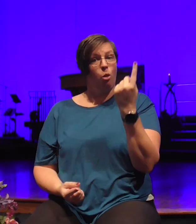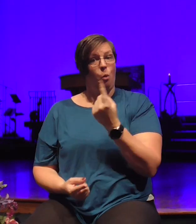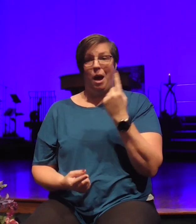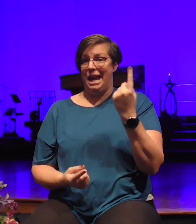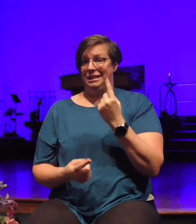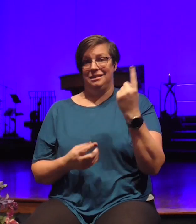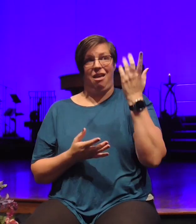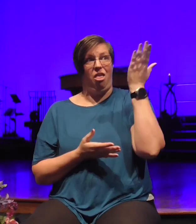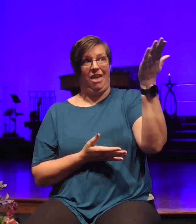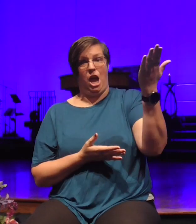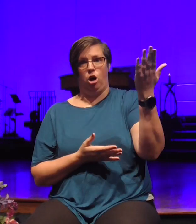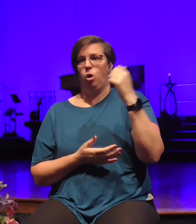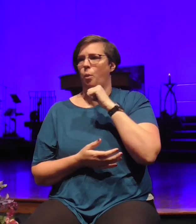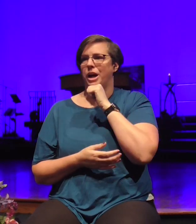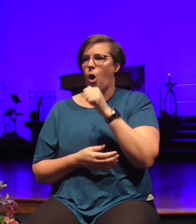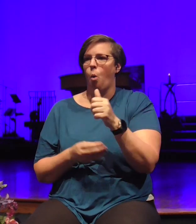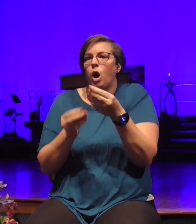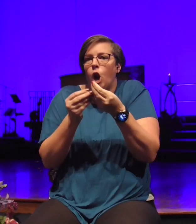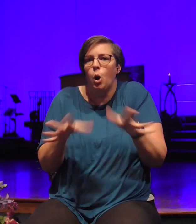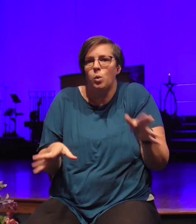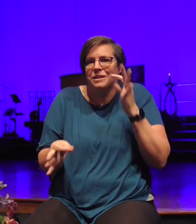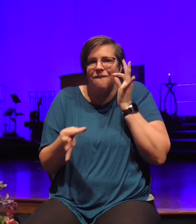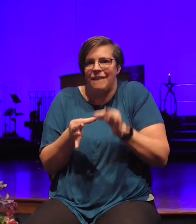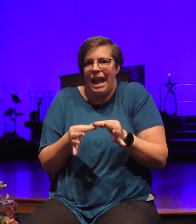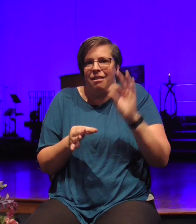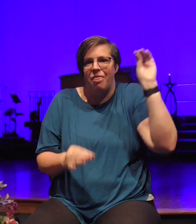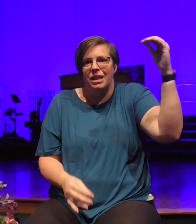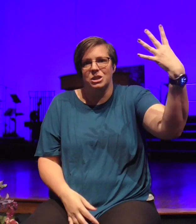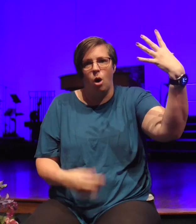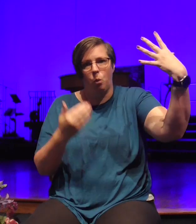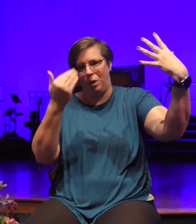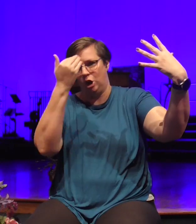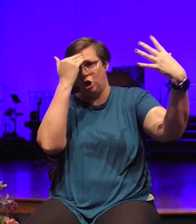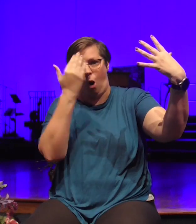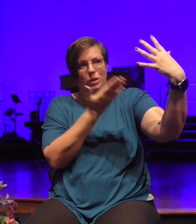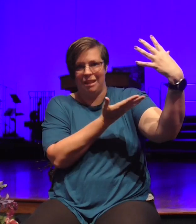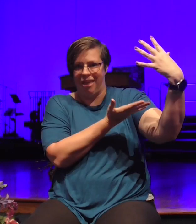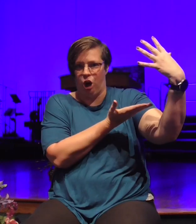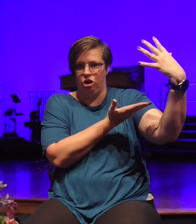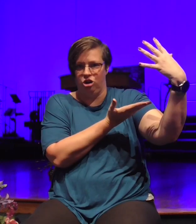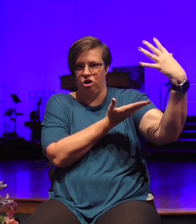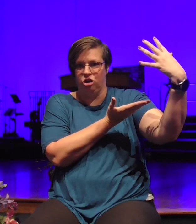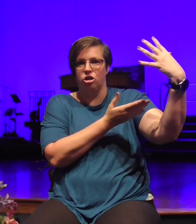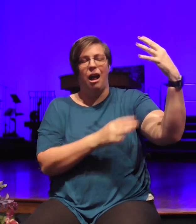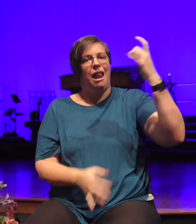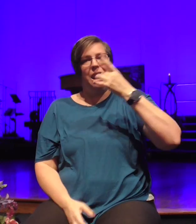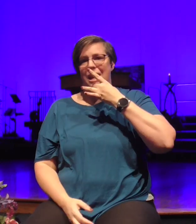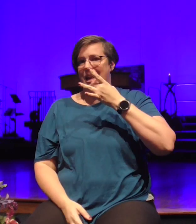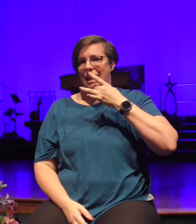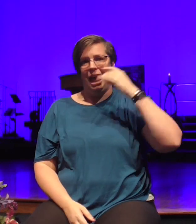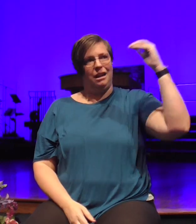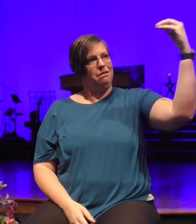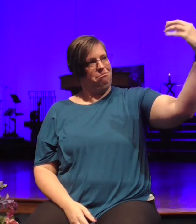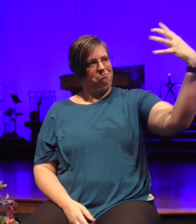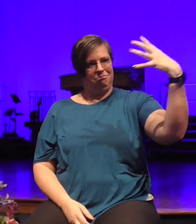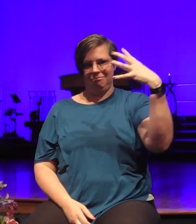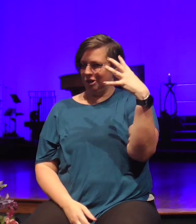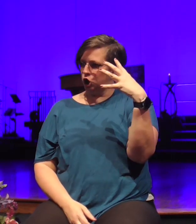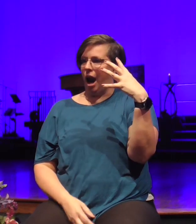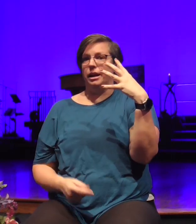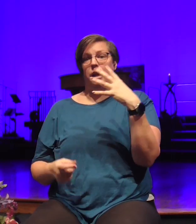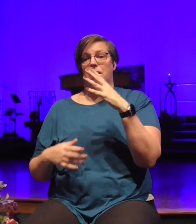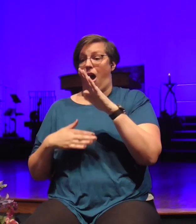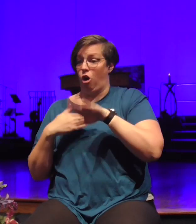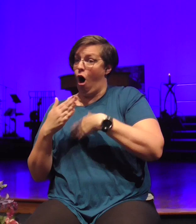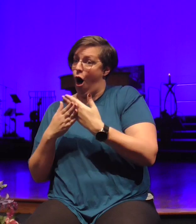faith in the sun, do we? We know the sun is strong and powerful, and its light falls upon all beings, the good ones, the bad ones,